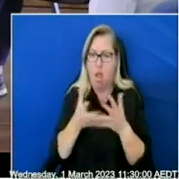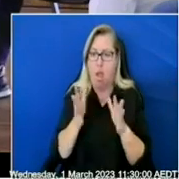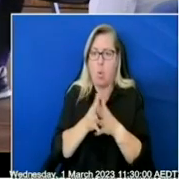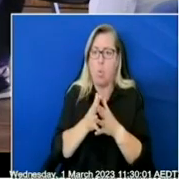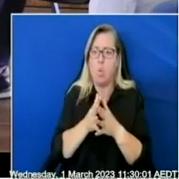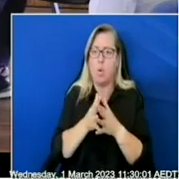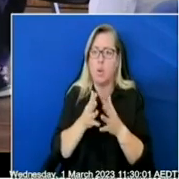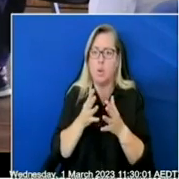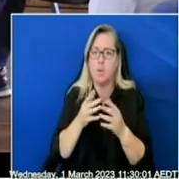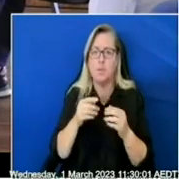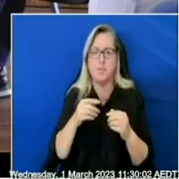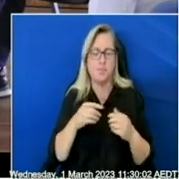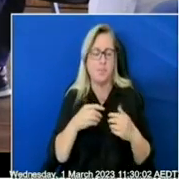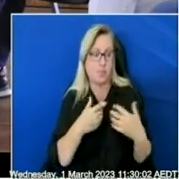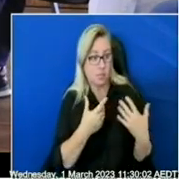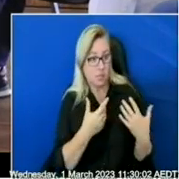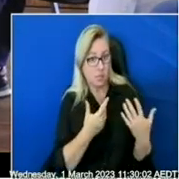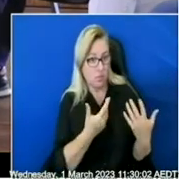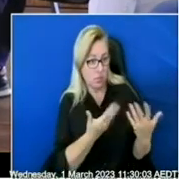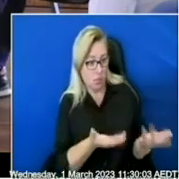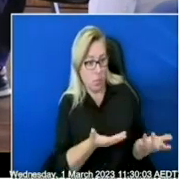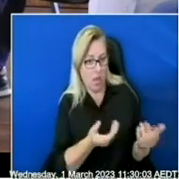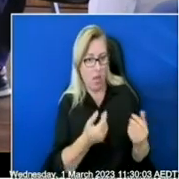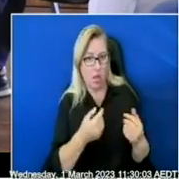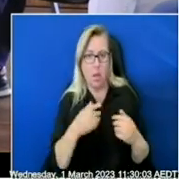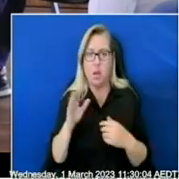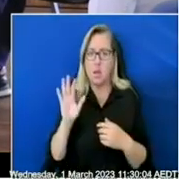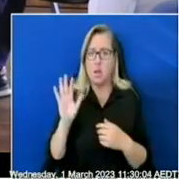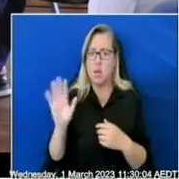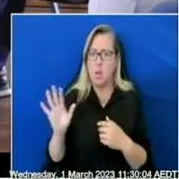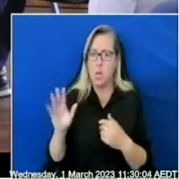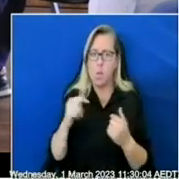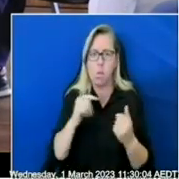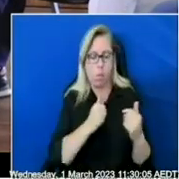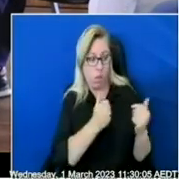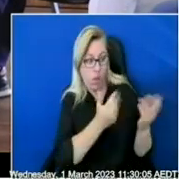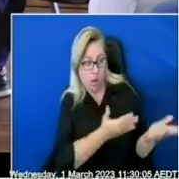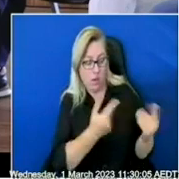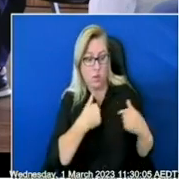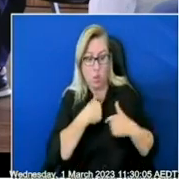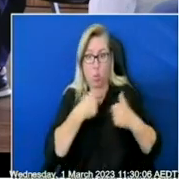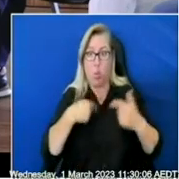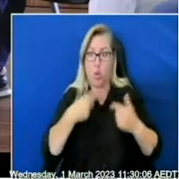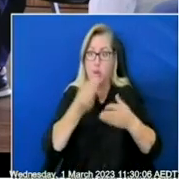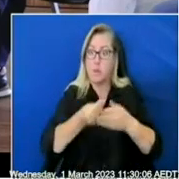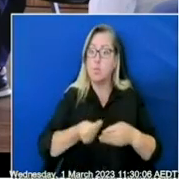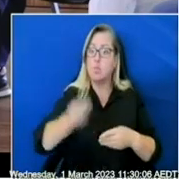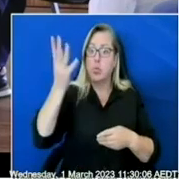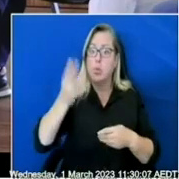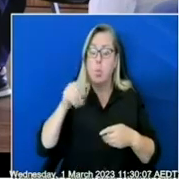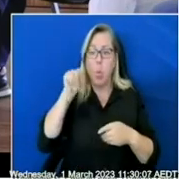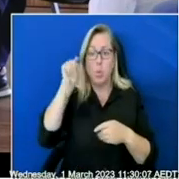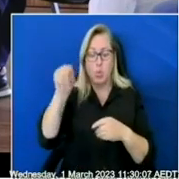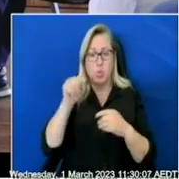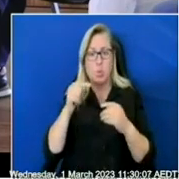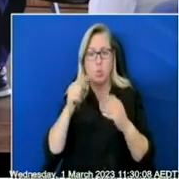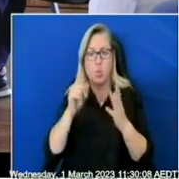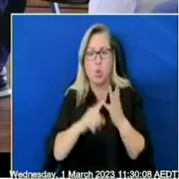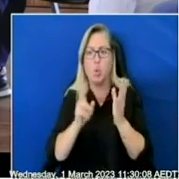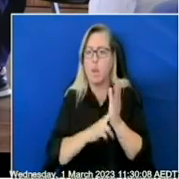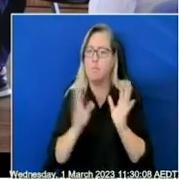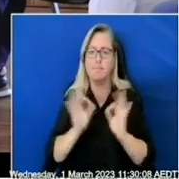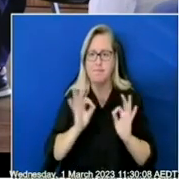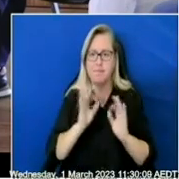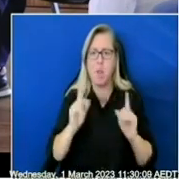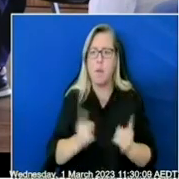know it's for the Australian... We don't report to the UN. We report to the First Peoples and to the Governor. Yeah. But yes, we are linked